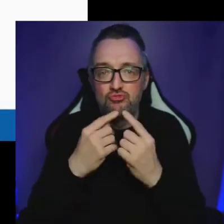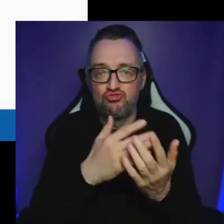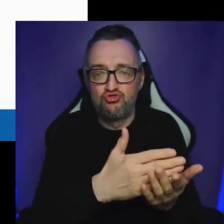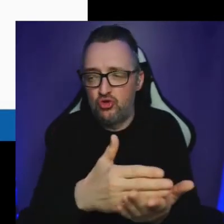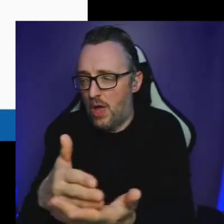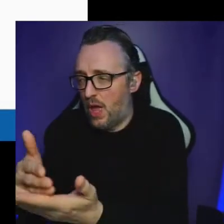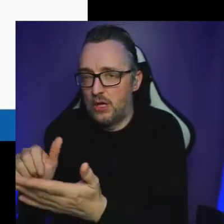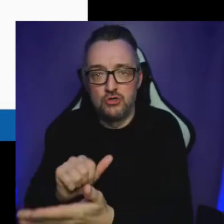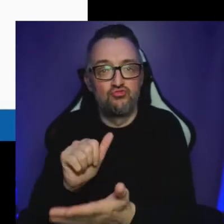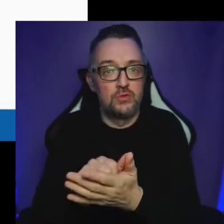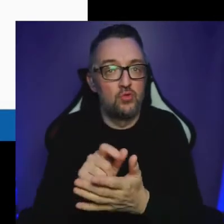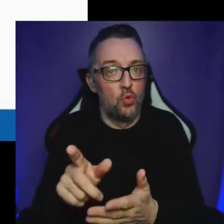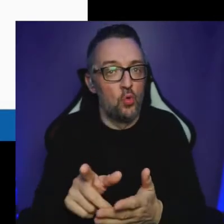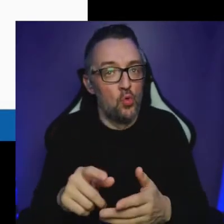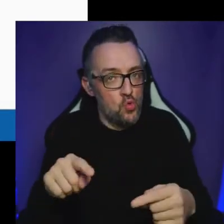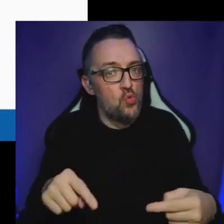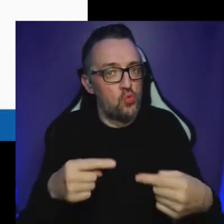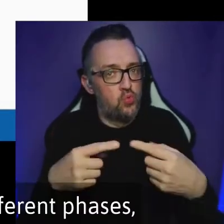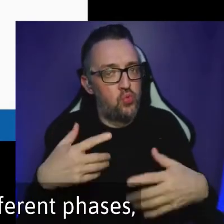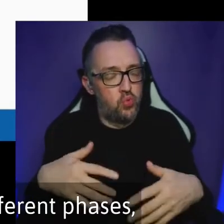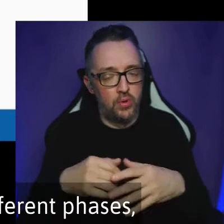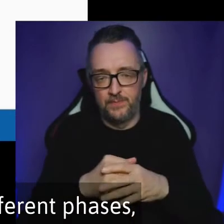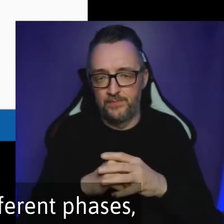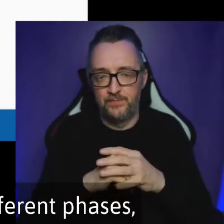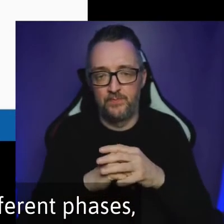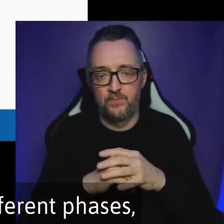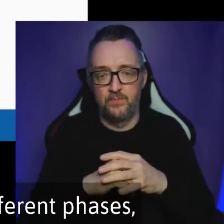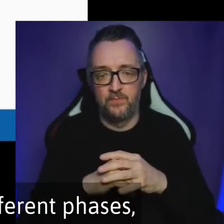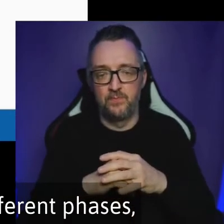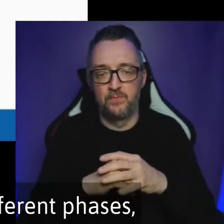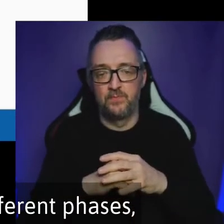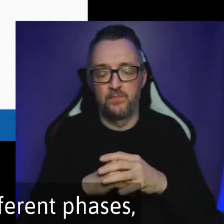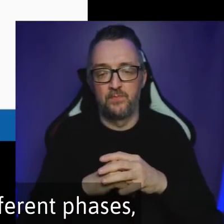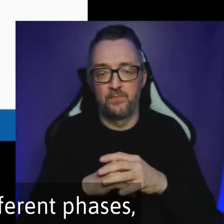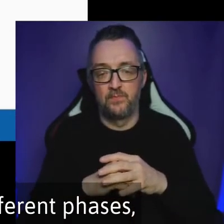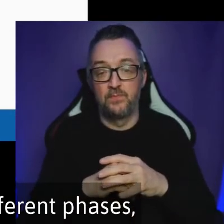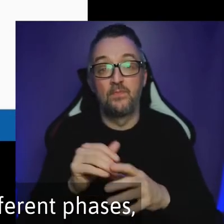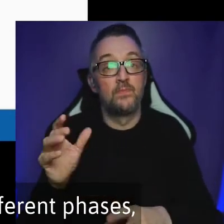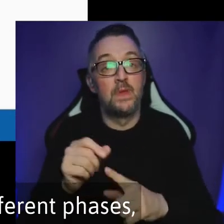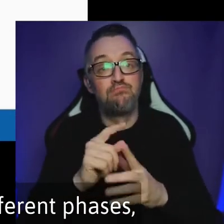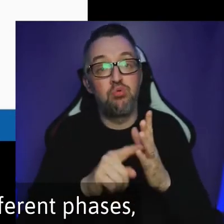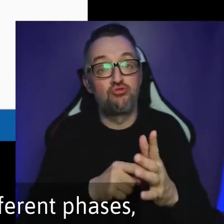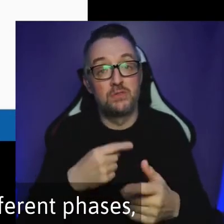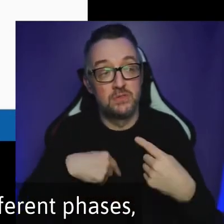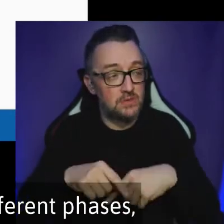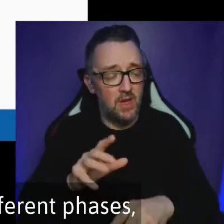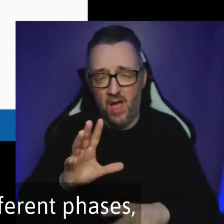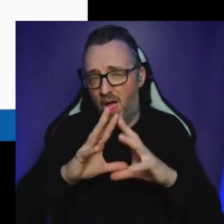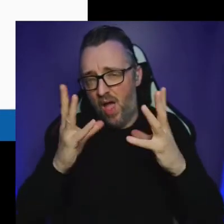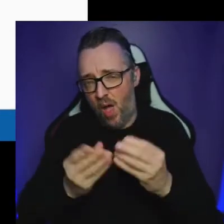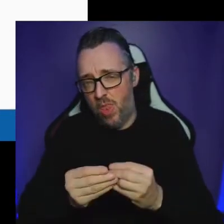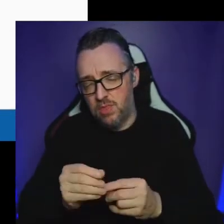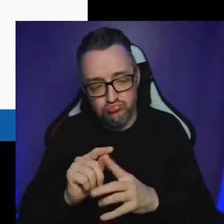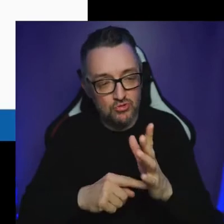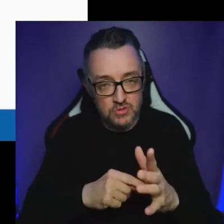all those organizations? That's quite a tough challenge. all of the projects that we do and all of those different phases, what